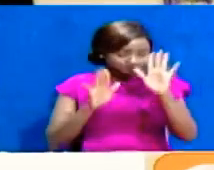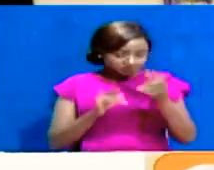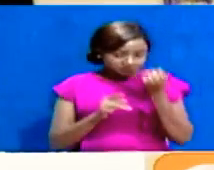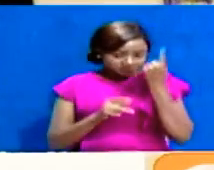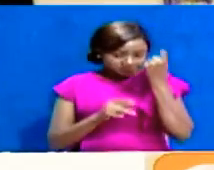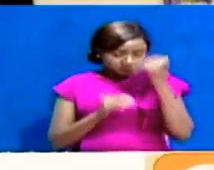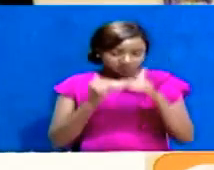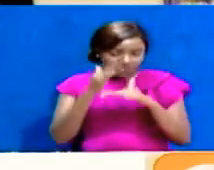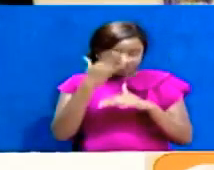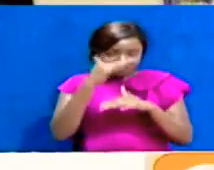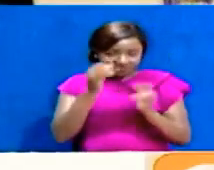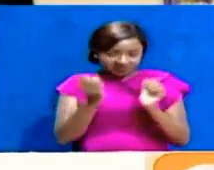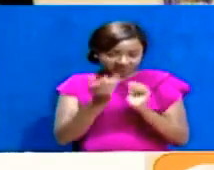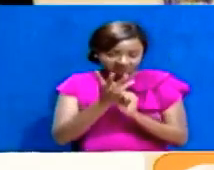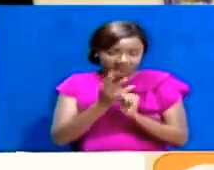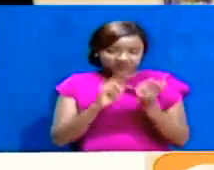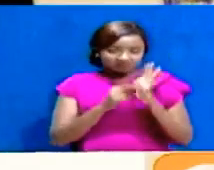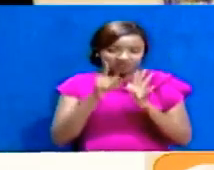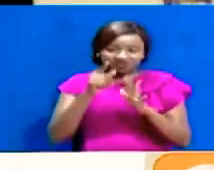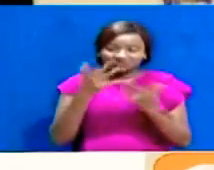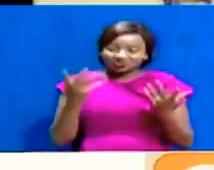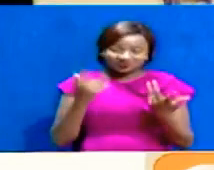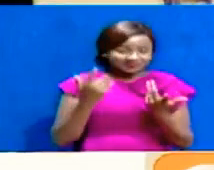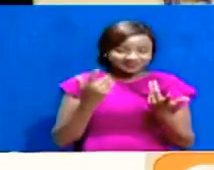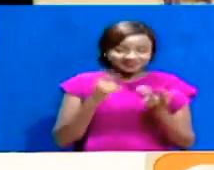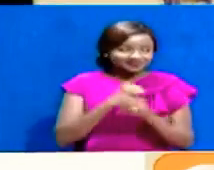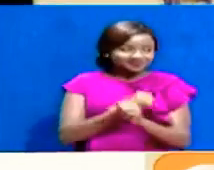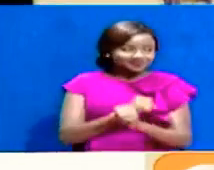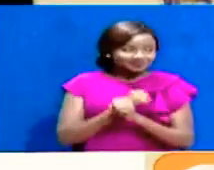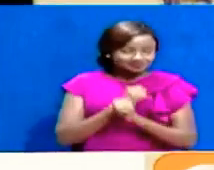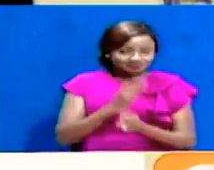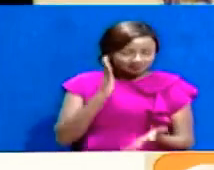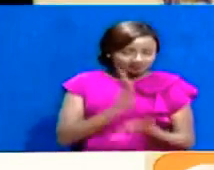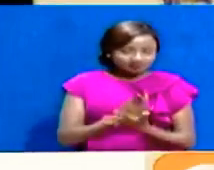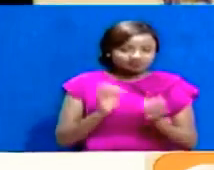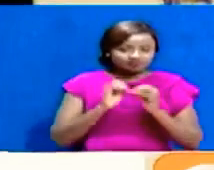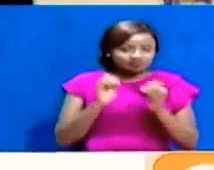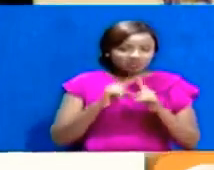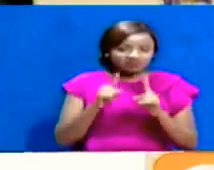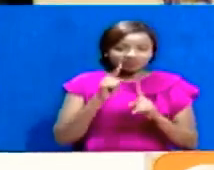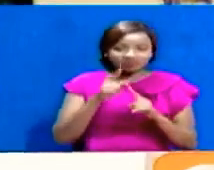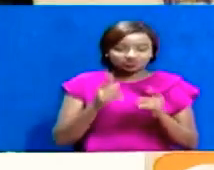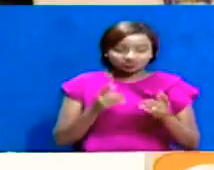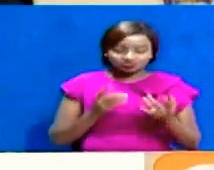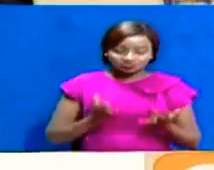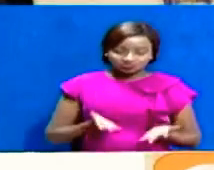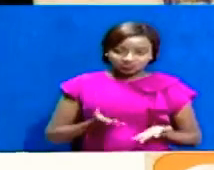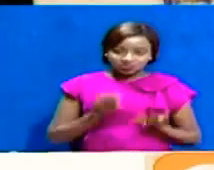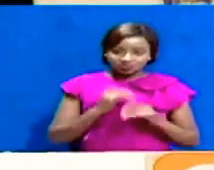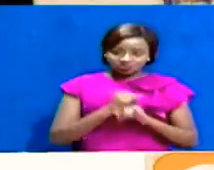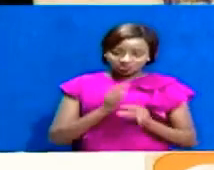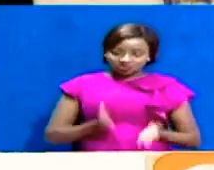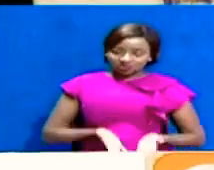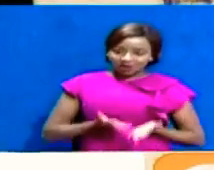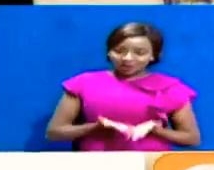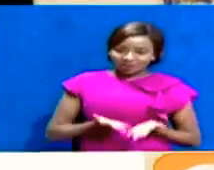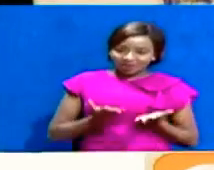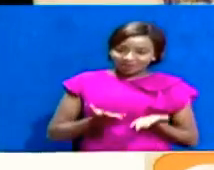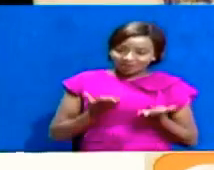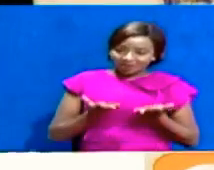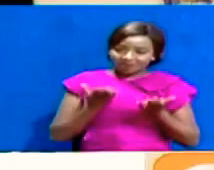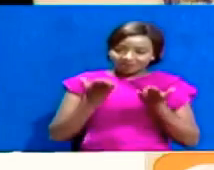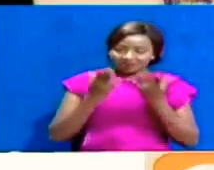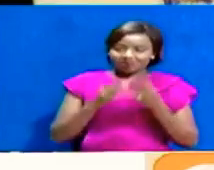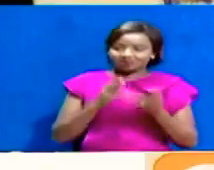that even after 14 days, you're still not very protected, but you've started building up. So many people might take the vaccine